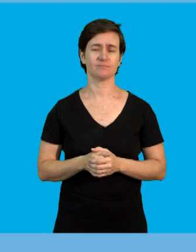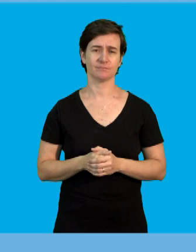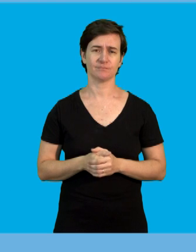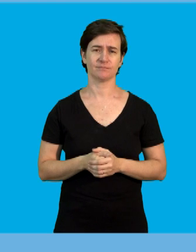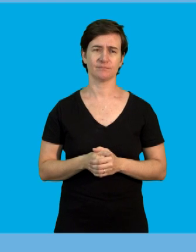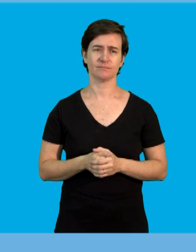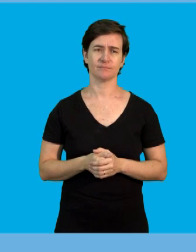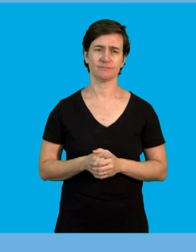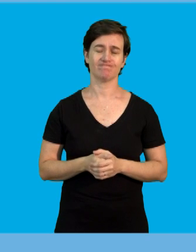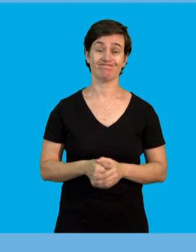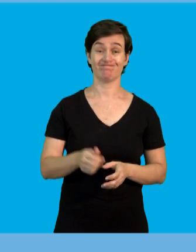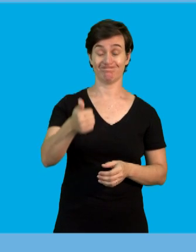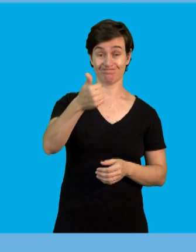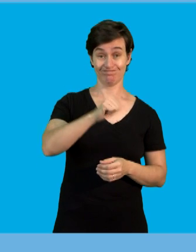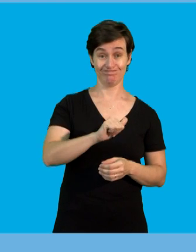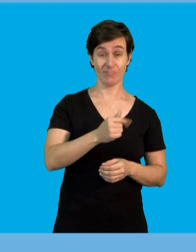metal